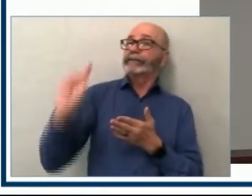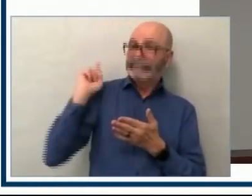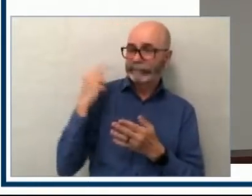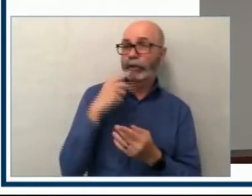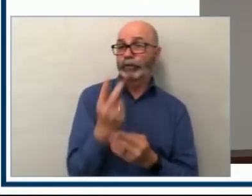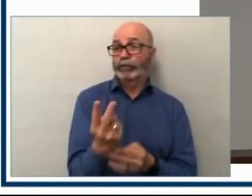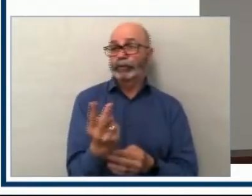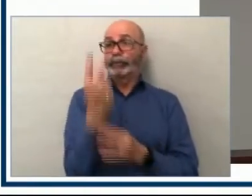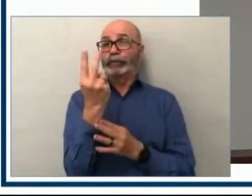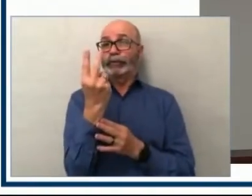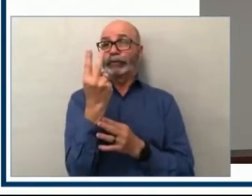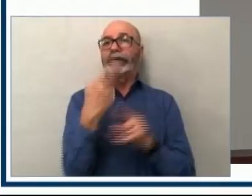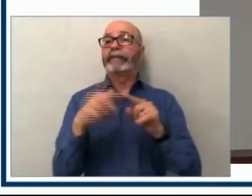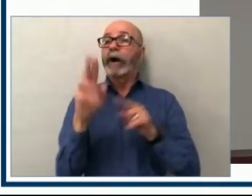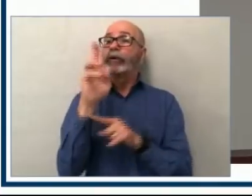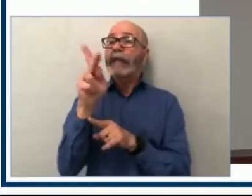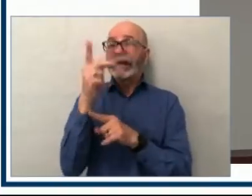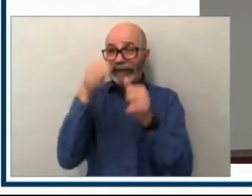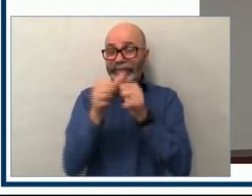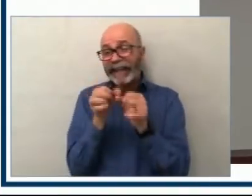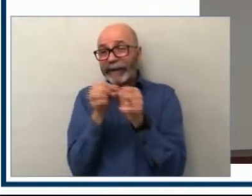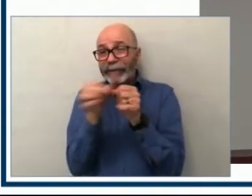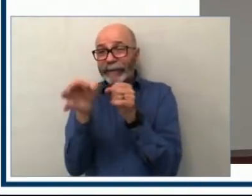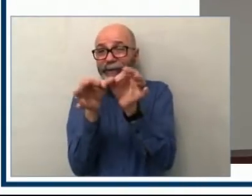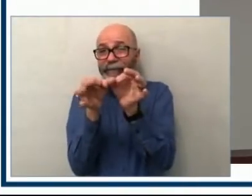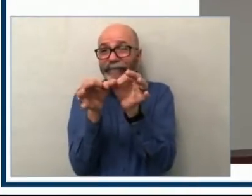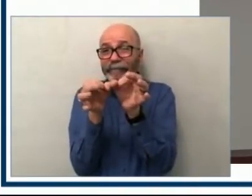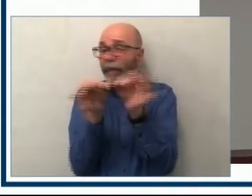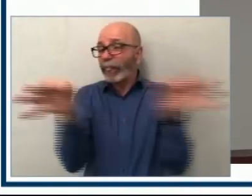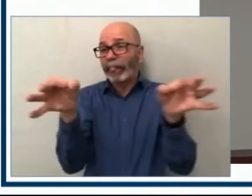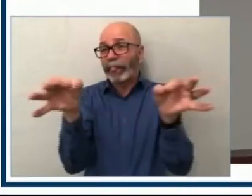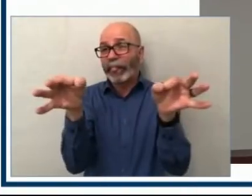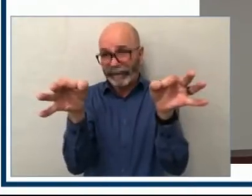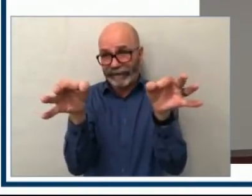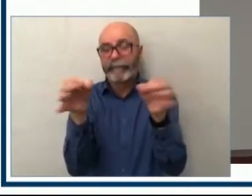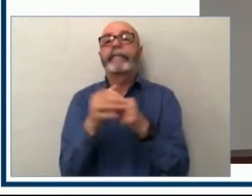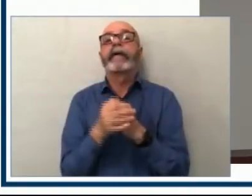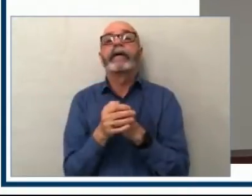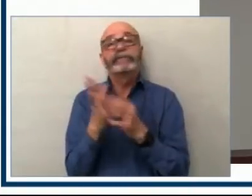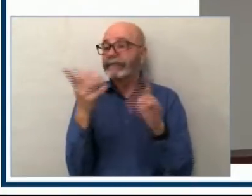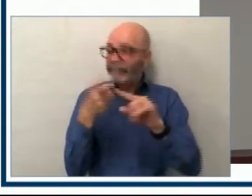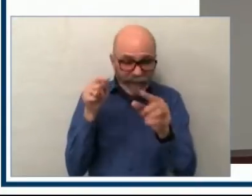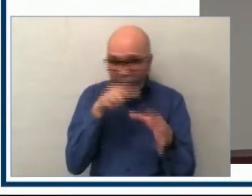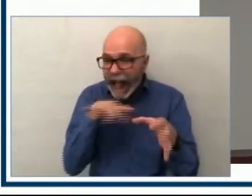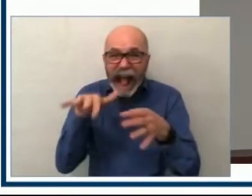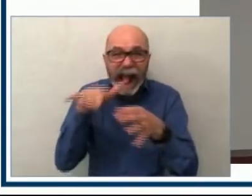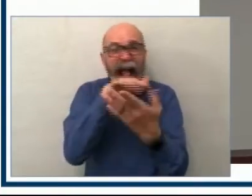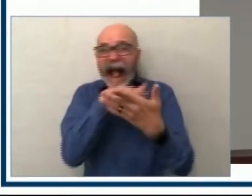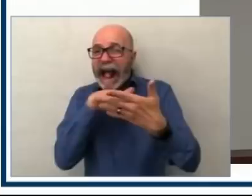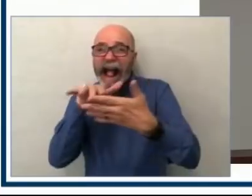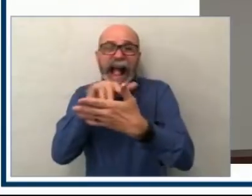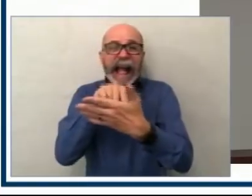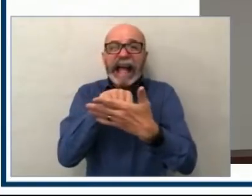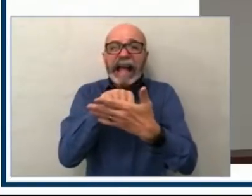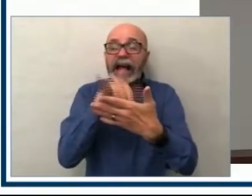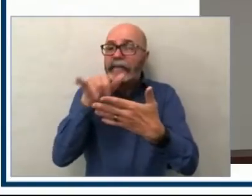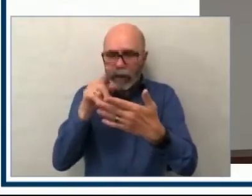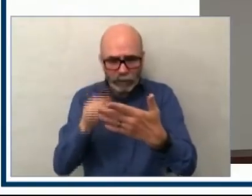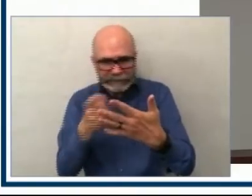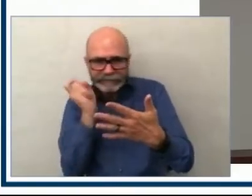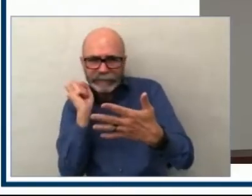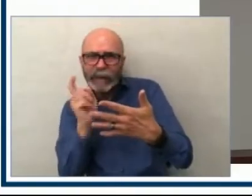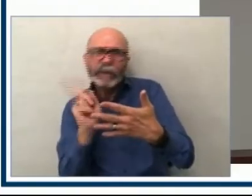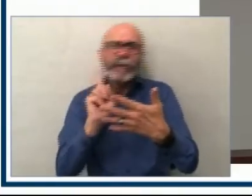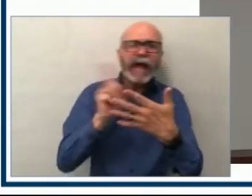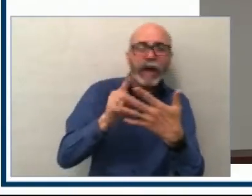of COVID-19. To determine both a source for the infections and whether the cases themselves had resulted in further spread